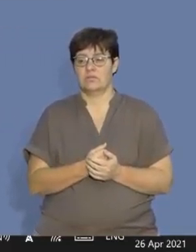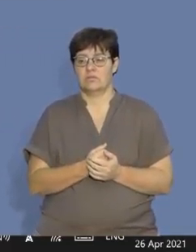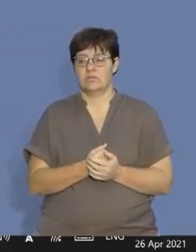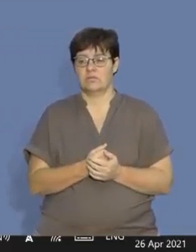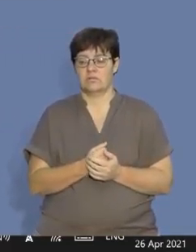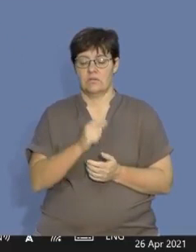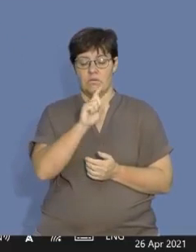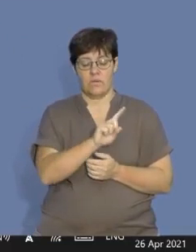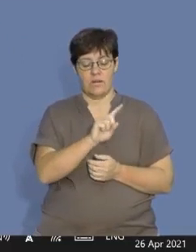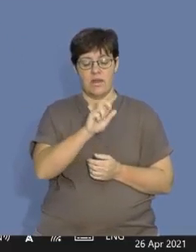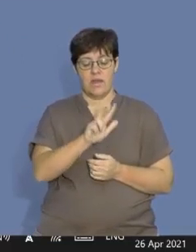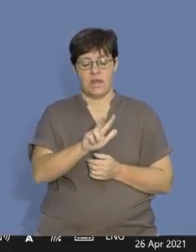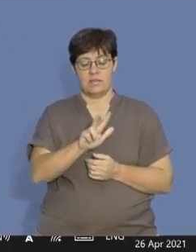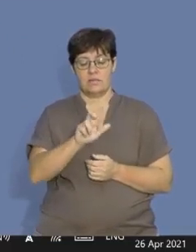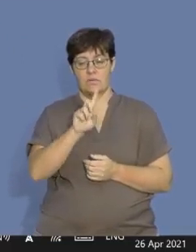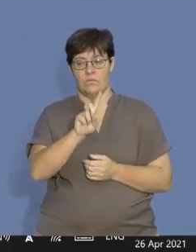right,